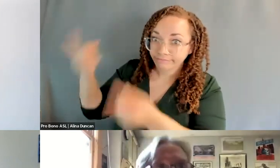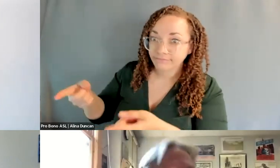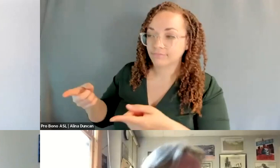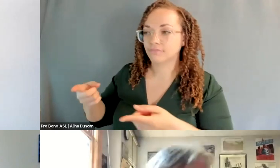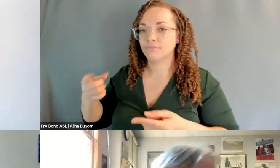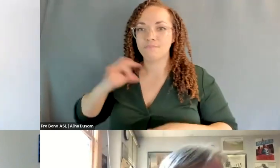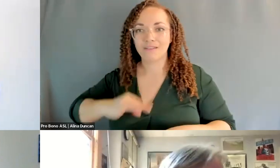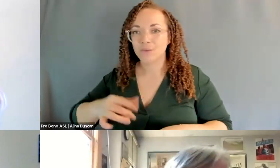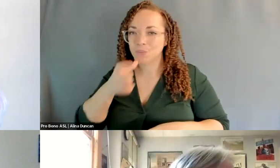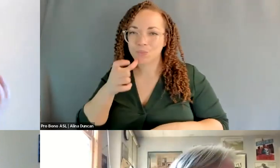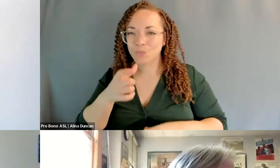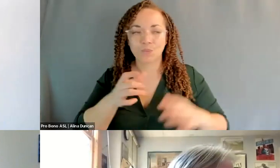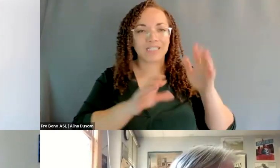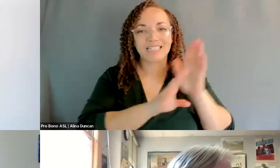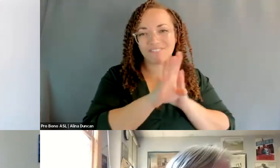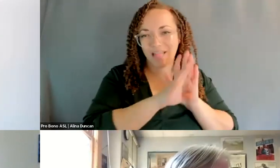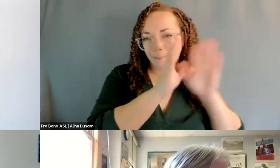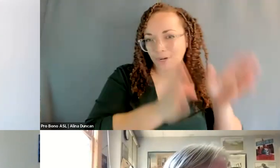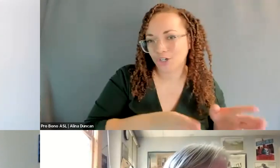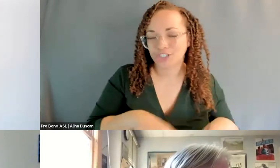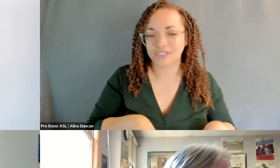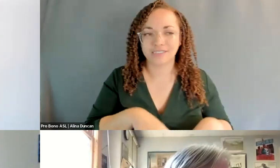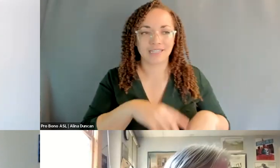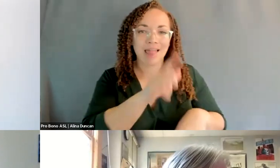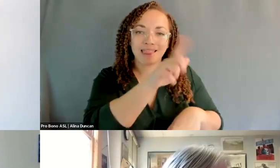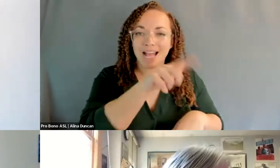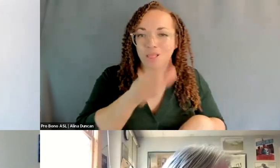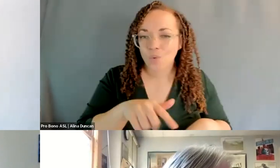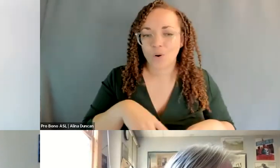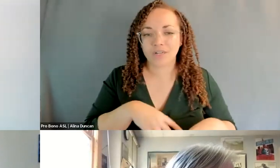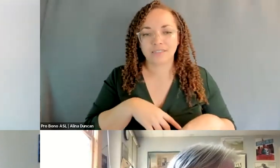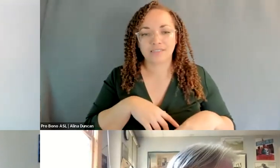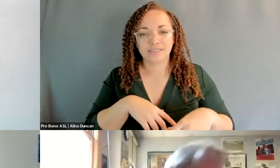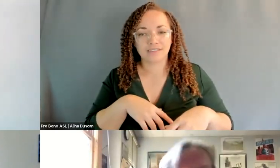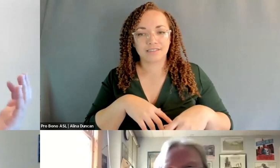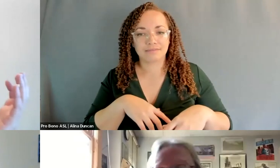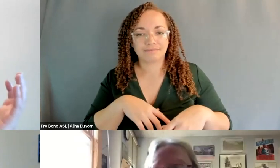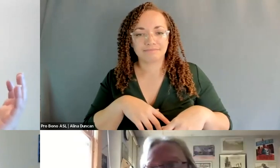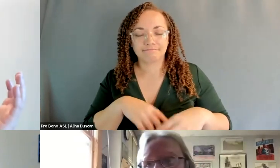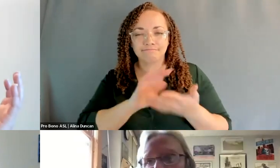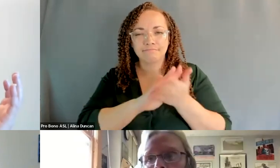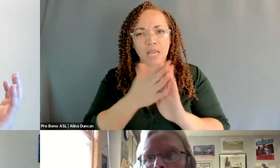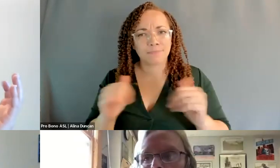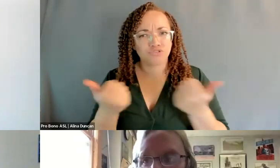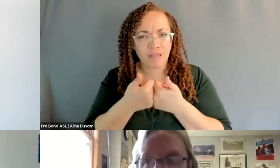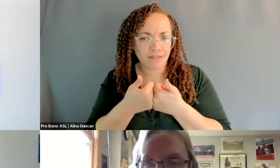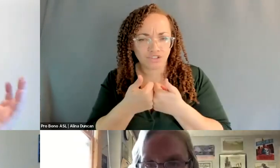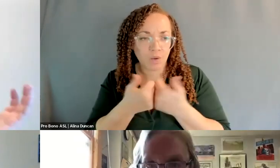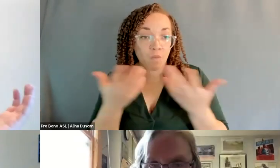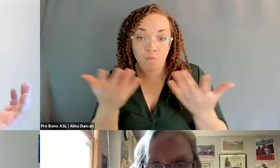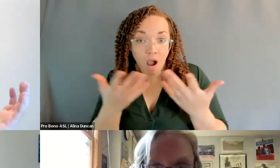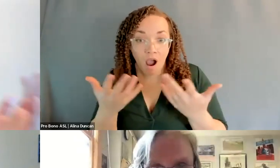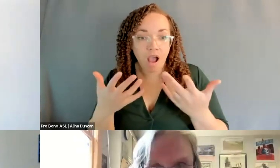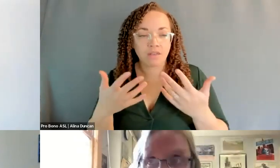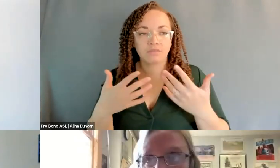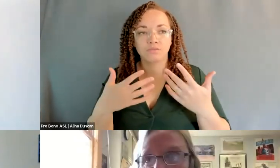that have benefited developers, that have benefited landlords, that make it challenging to do affordable housing